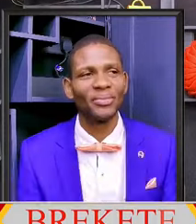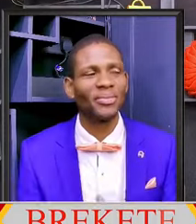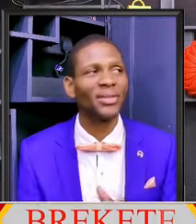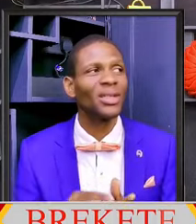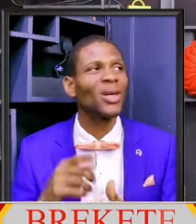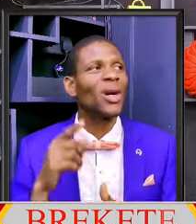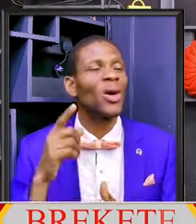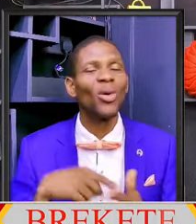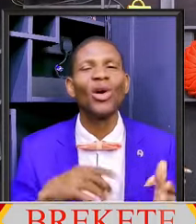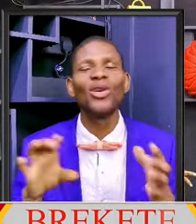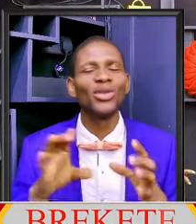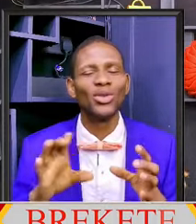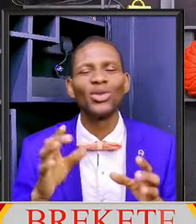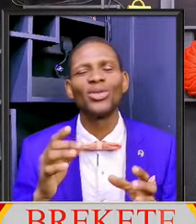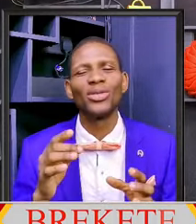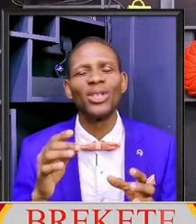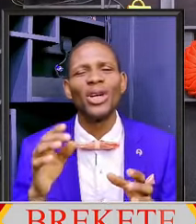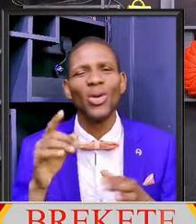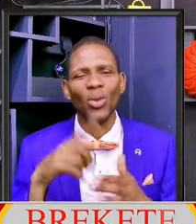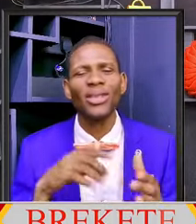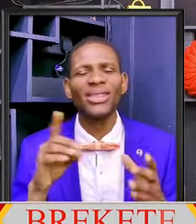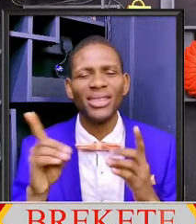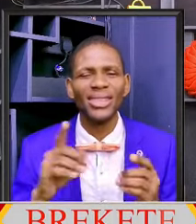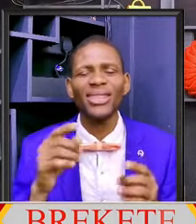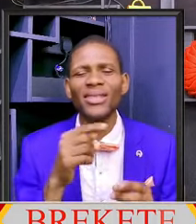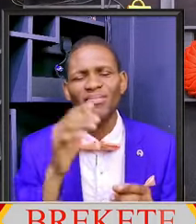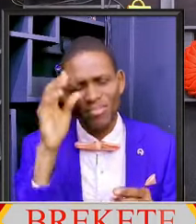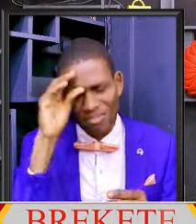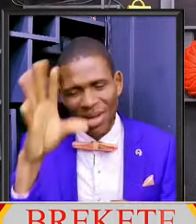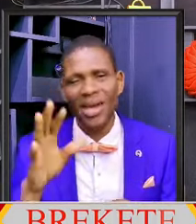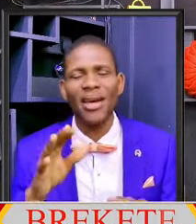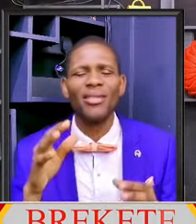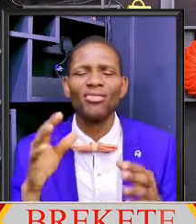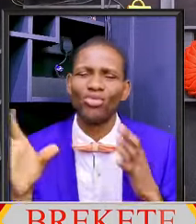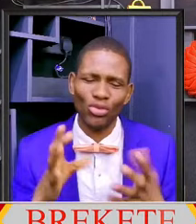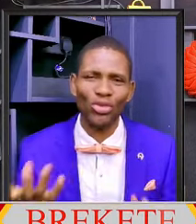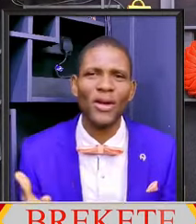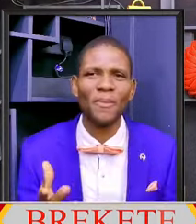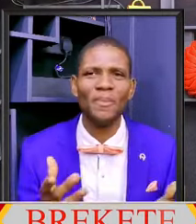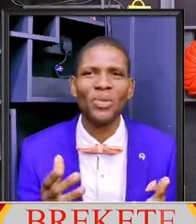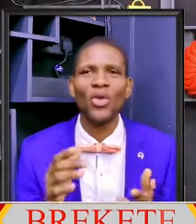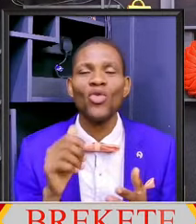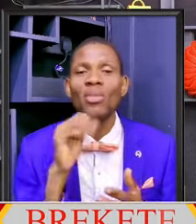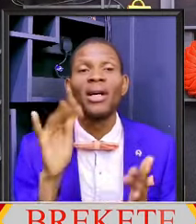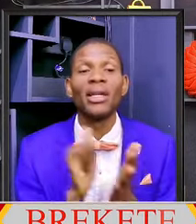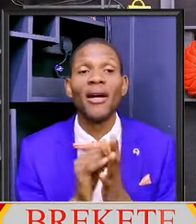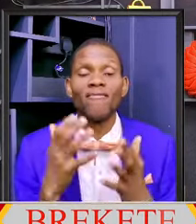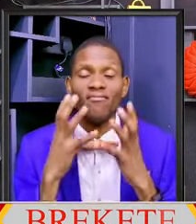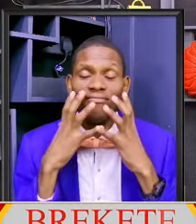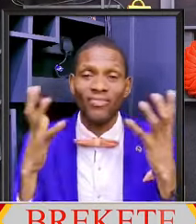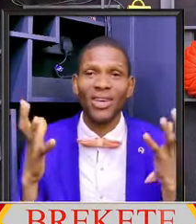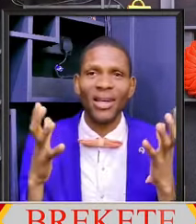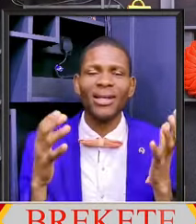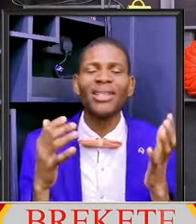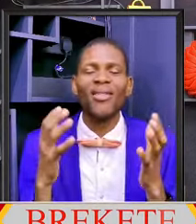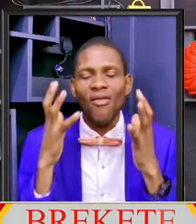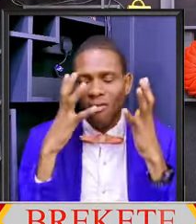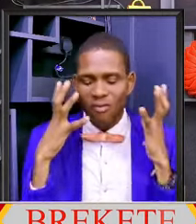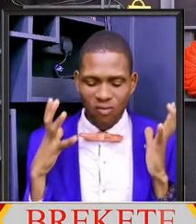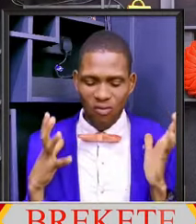What do we do, sir? Man, we're fat. Women, we're fat, but that represents they